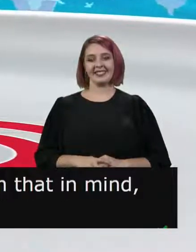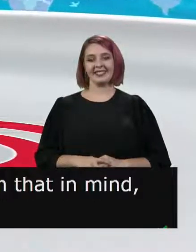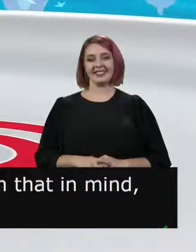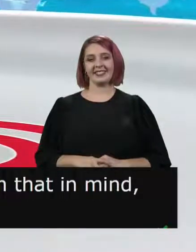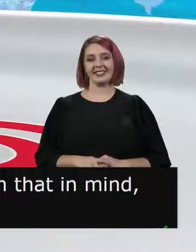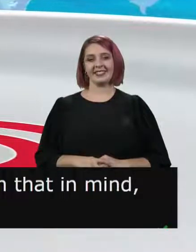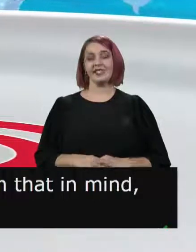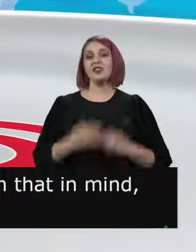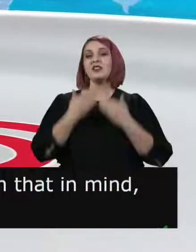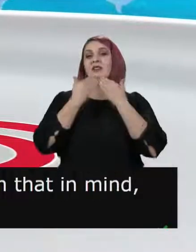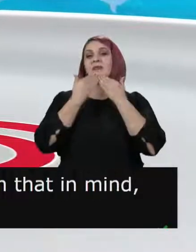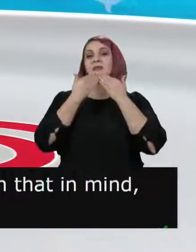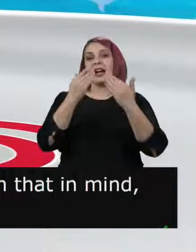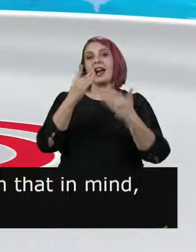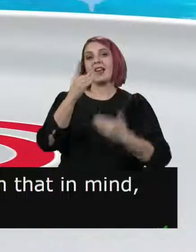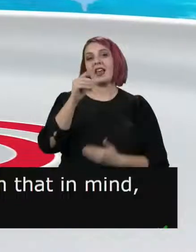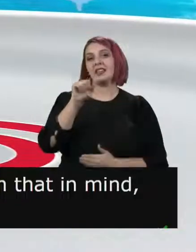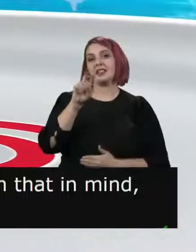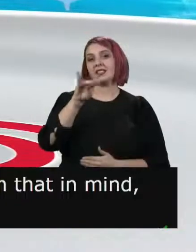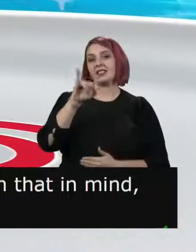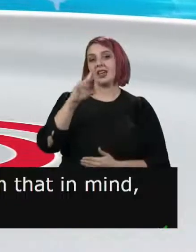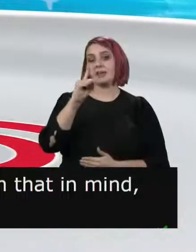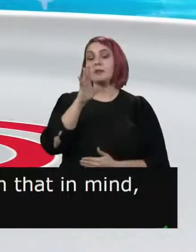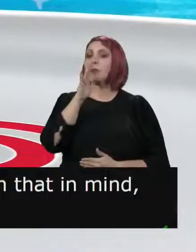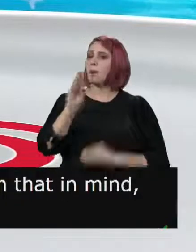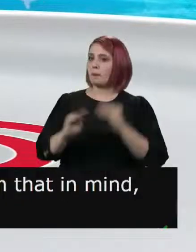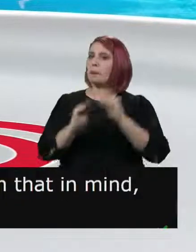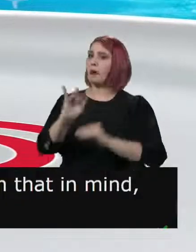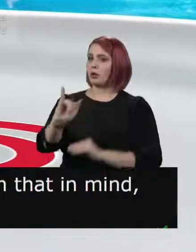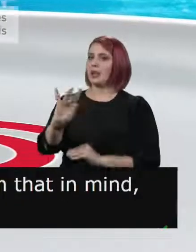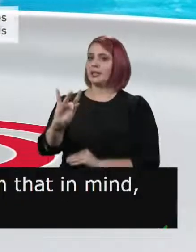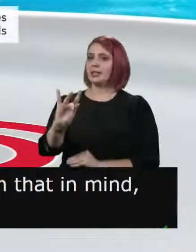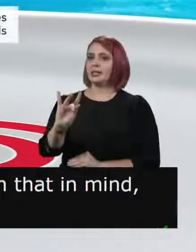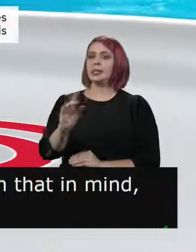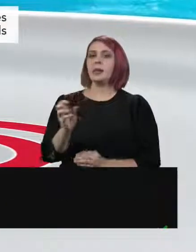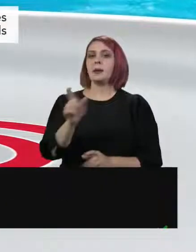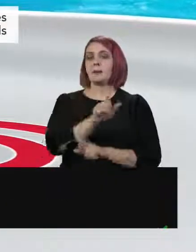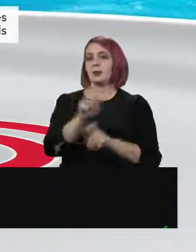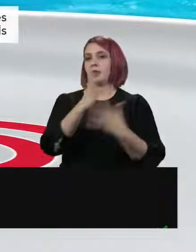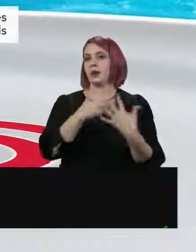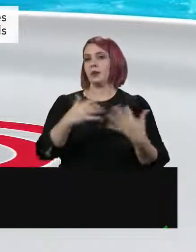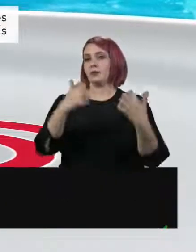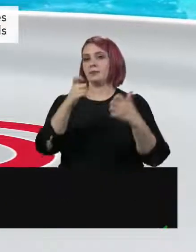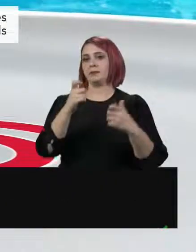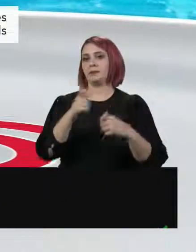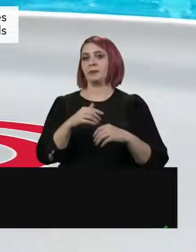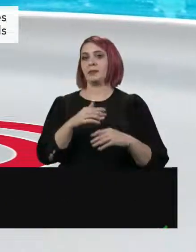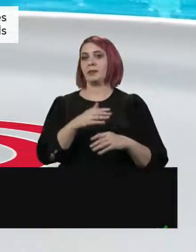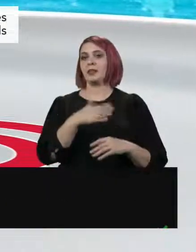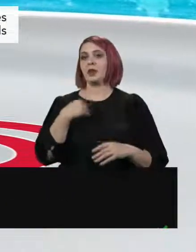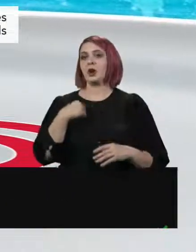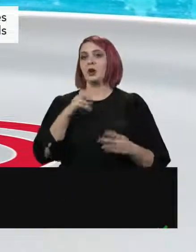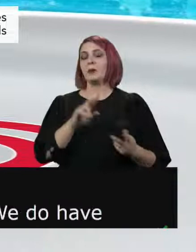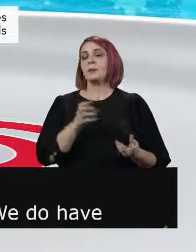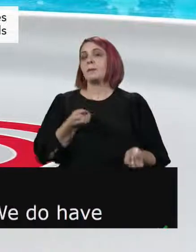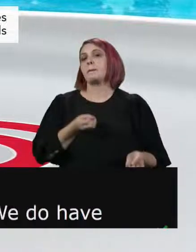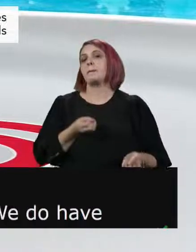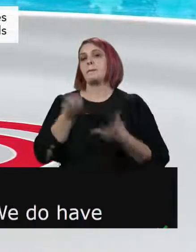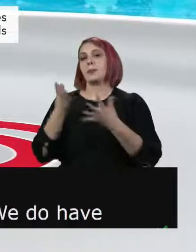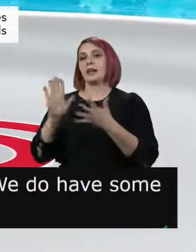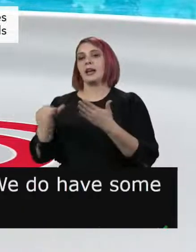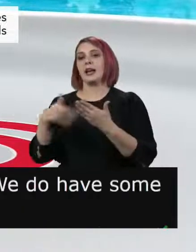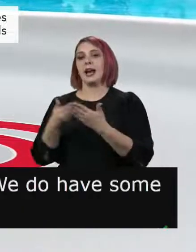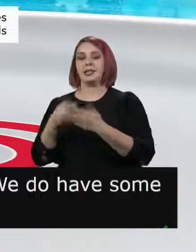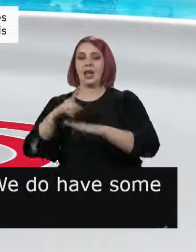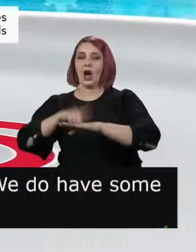Muchísimas gracias, David, porque sí que tenemos David, we do have some questions from the audience. Let